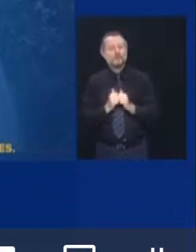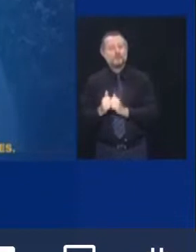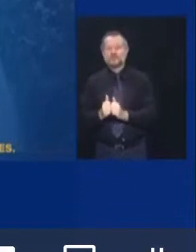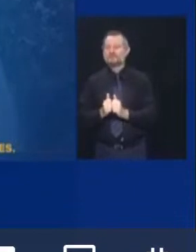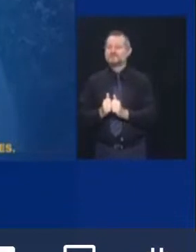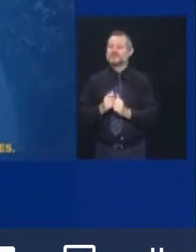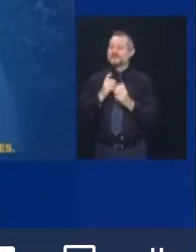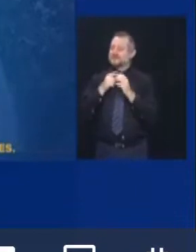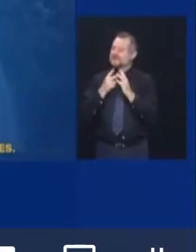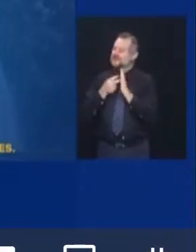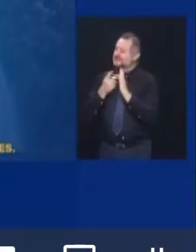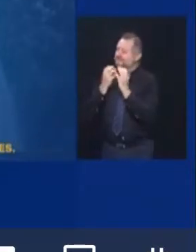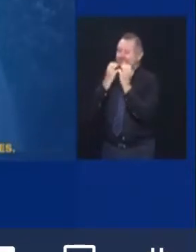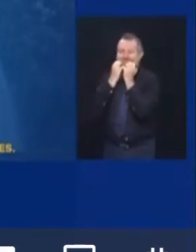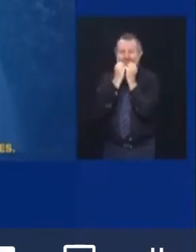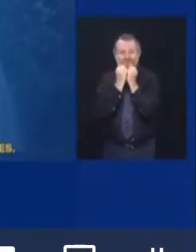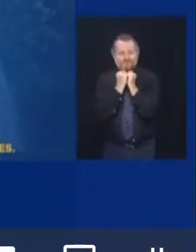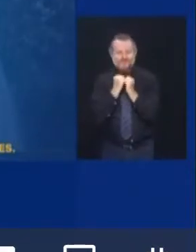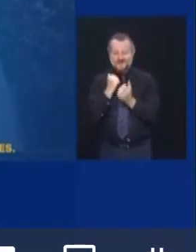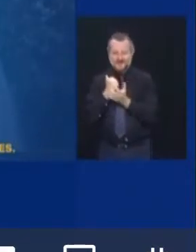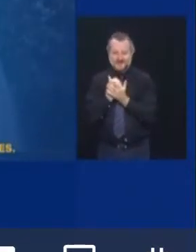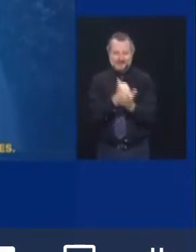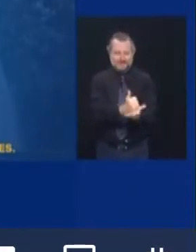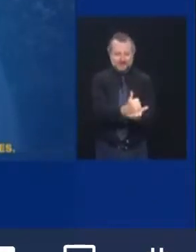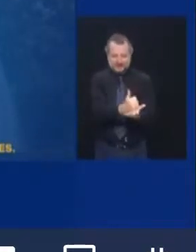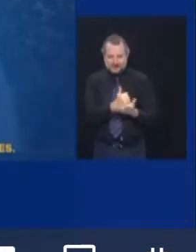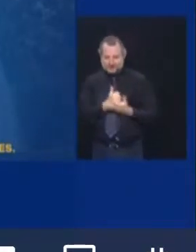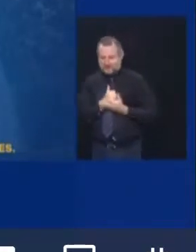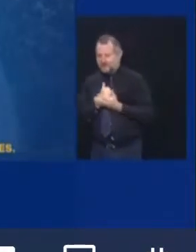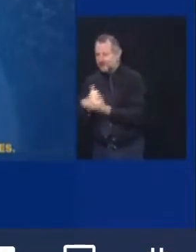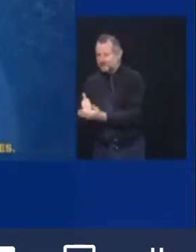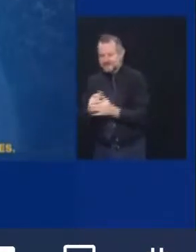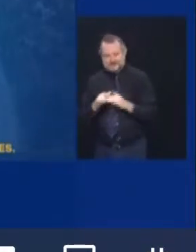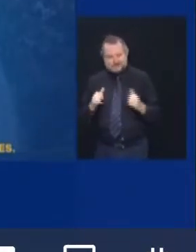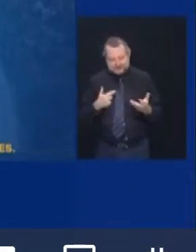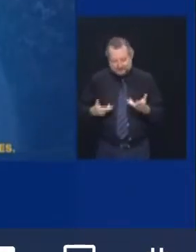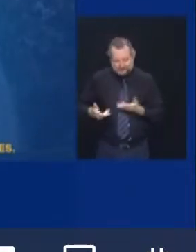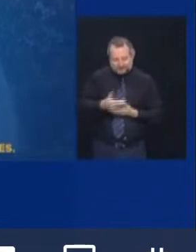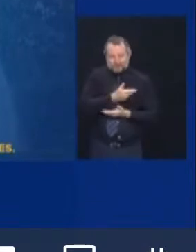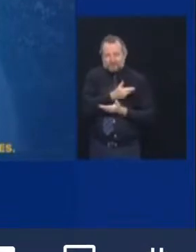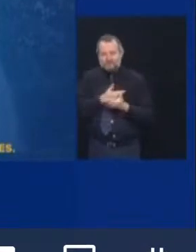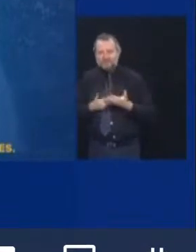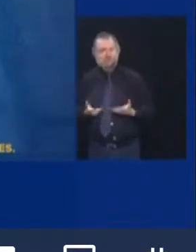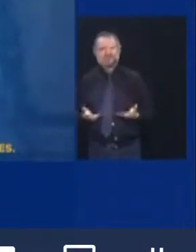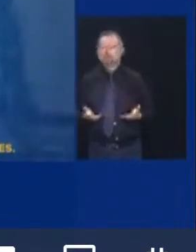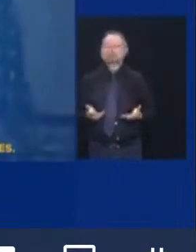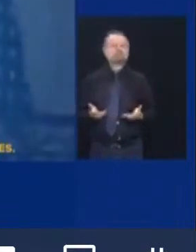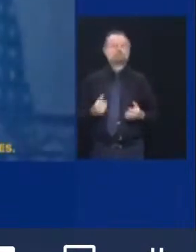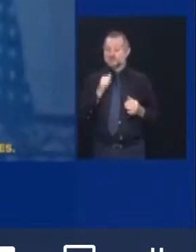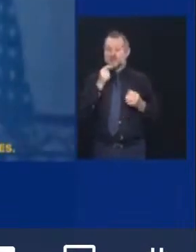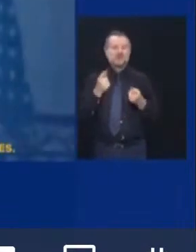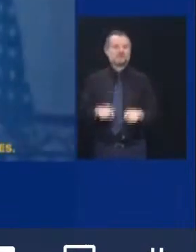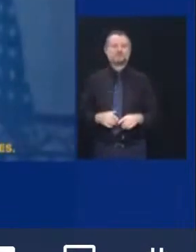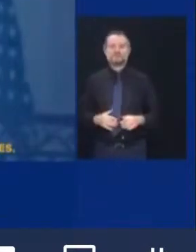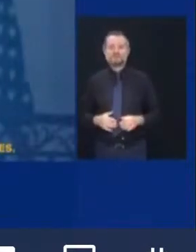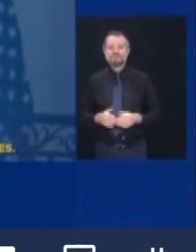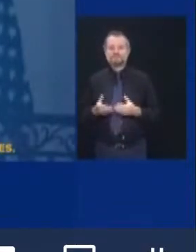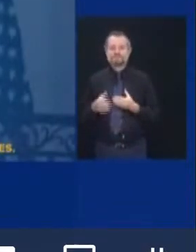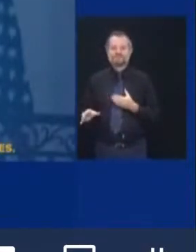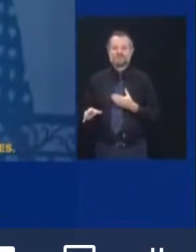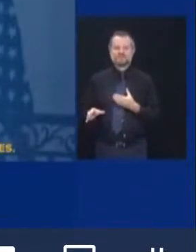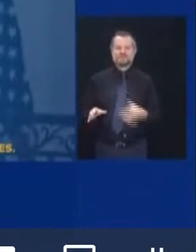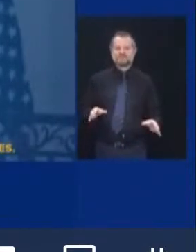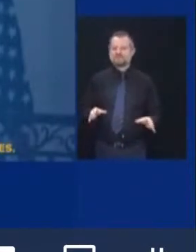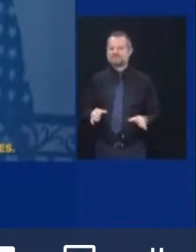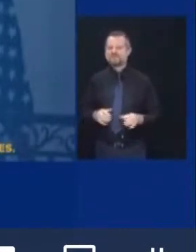going to work to help you and you're going to work to help me. The division aids and abets the virus.